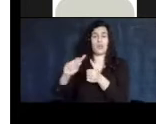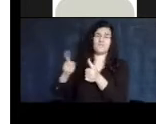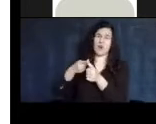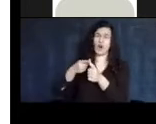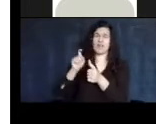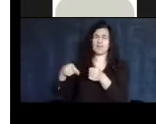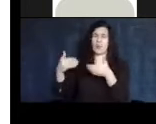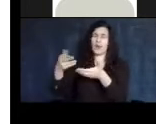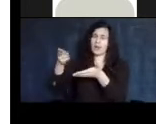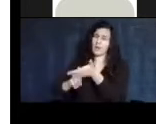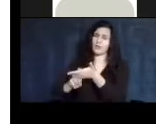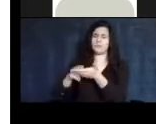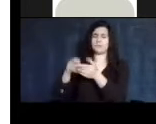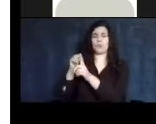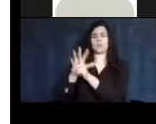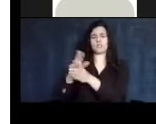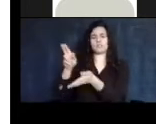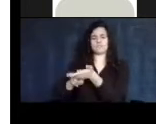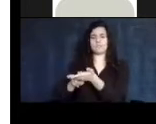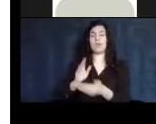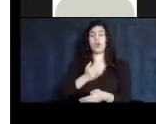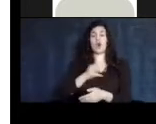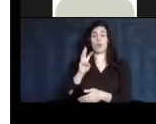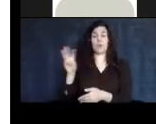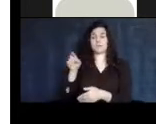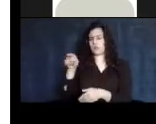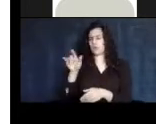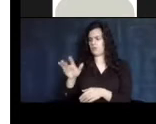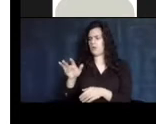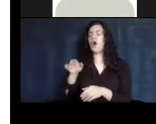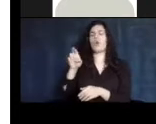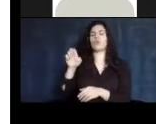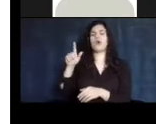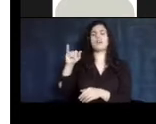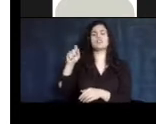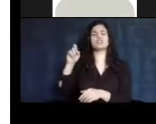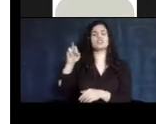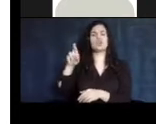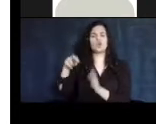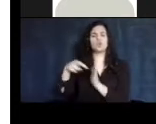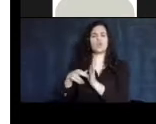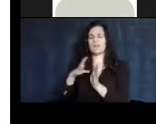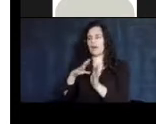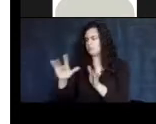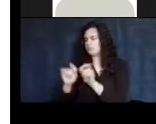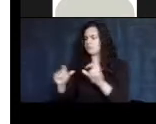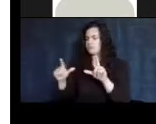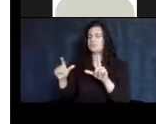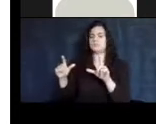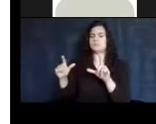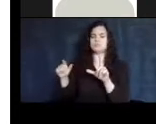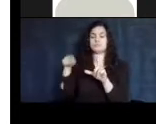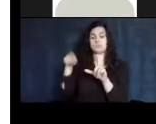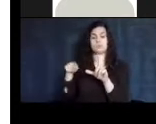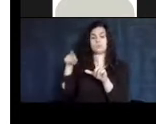orientation. On our website, you'll see a button that says register for orientation. You'll click that button, and you